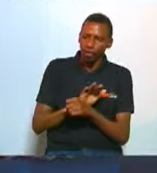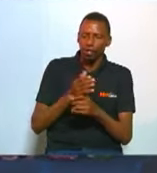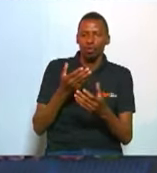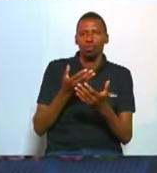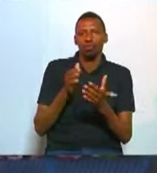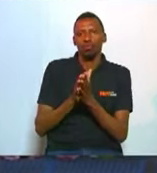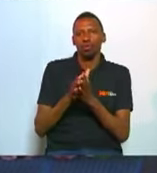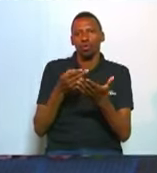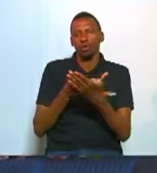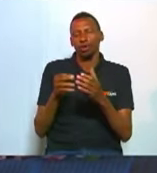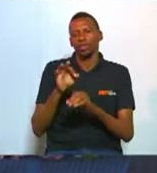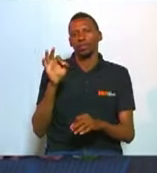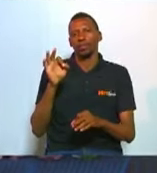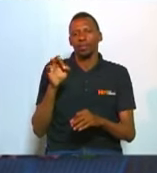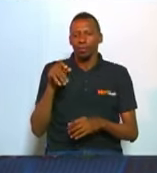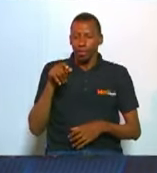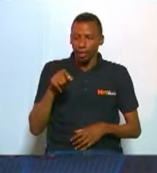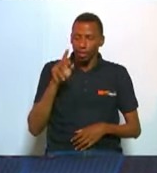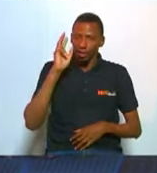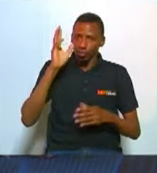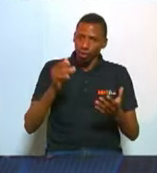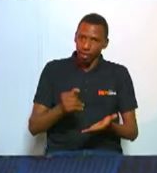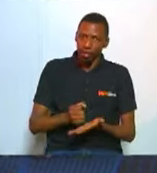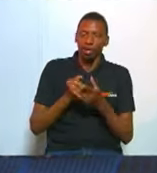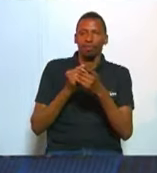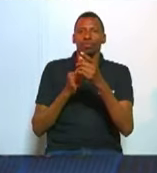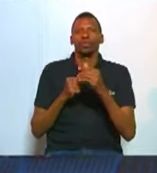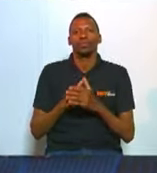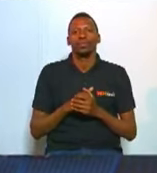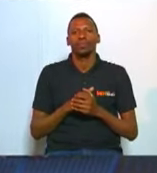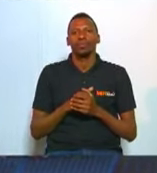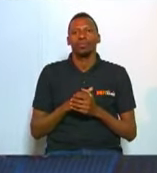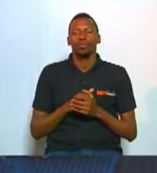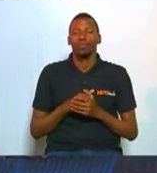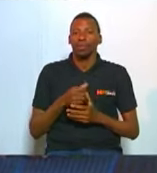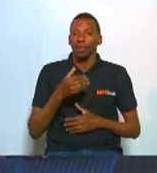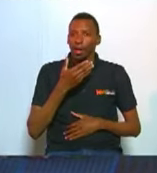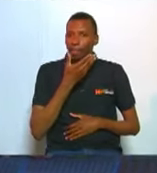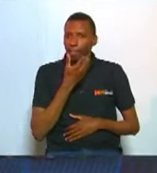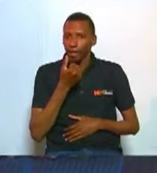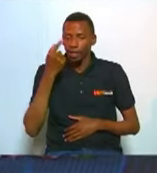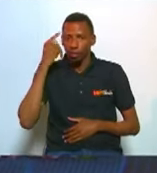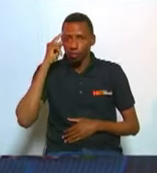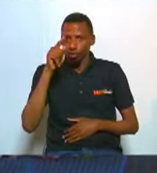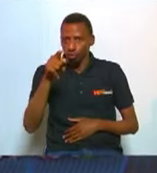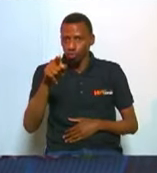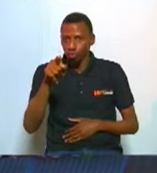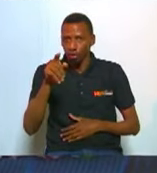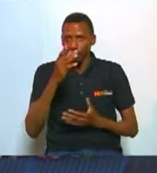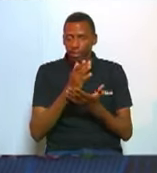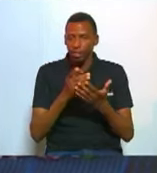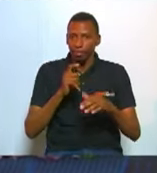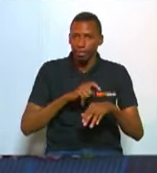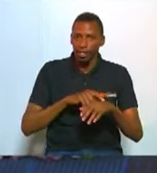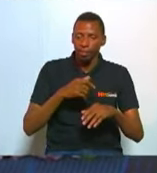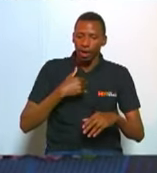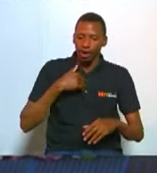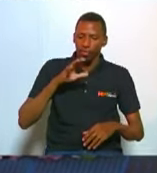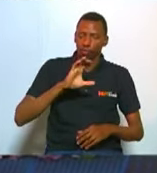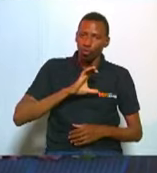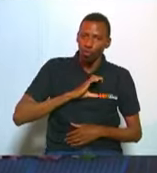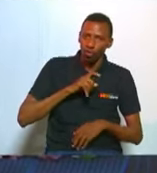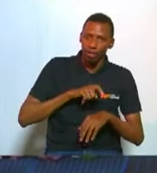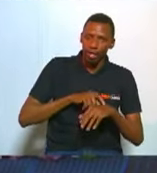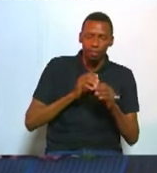This will help you. And it is better for you sometimes to have your own time.